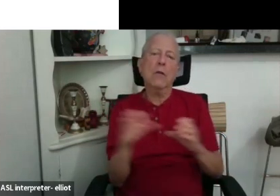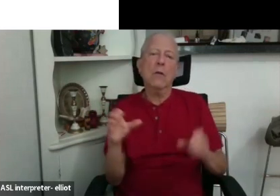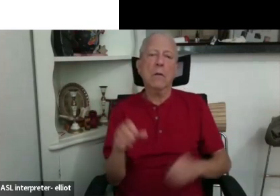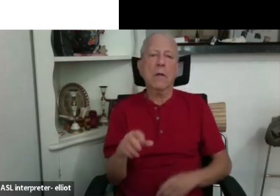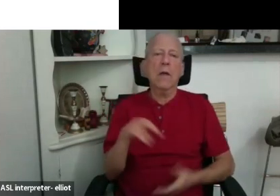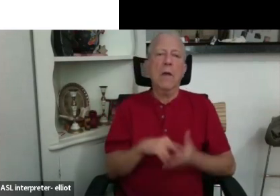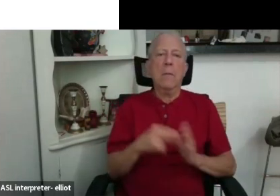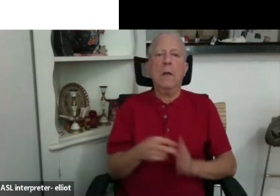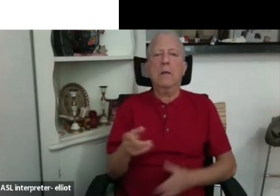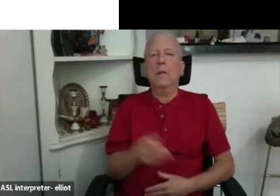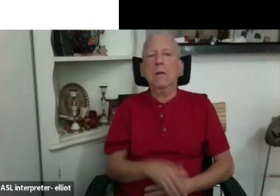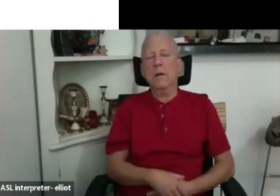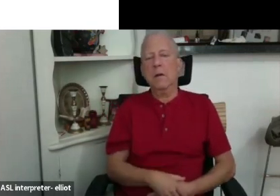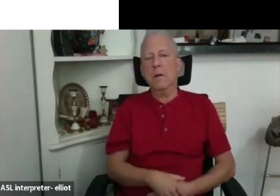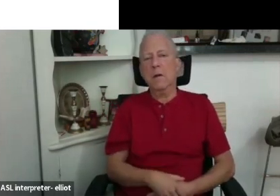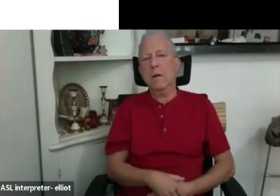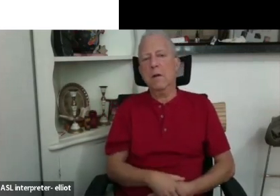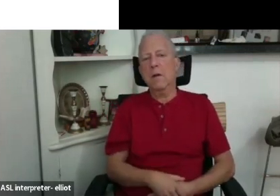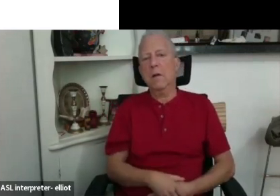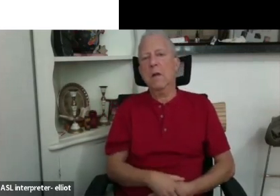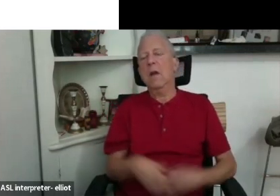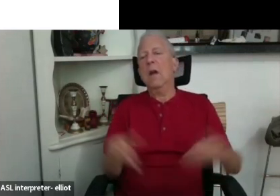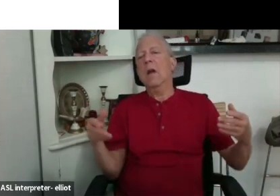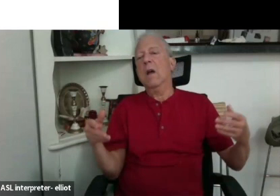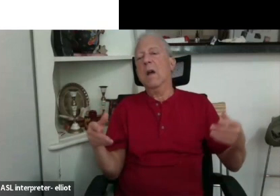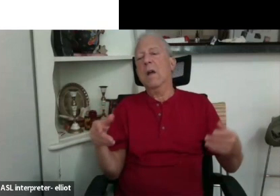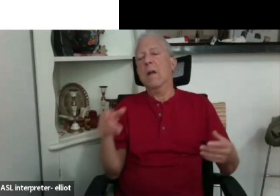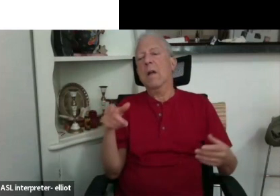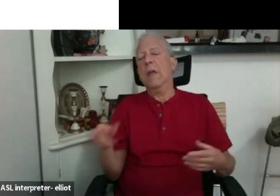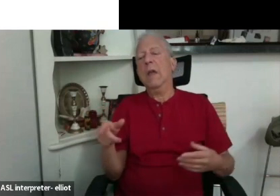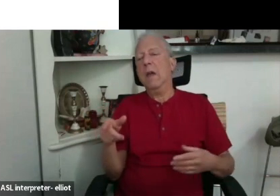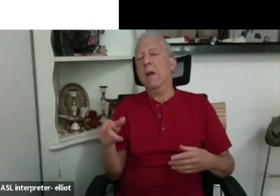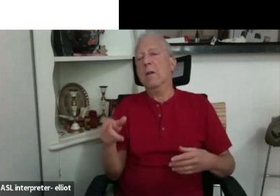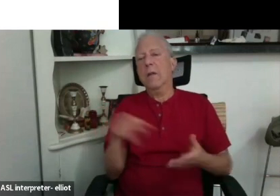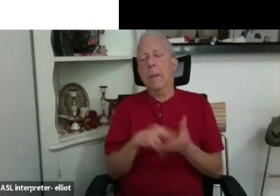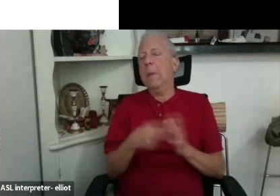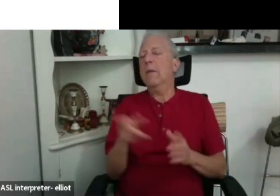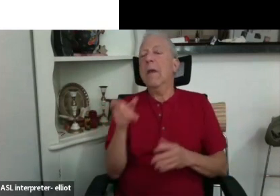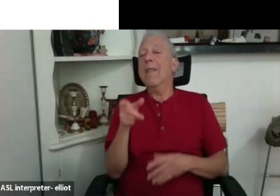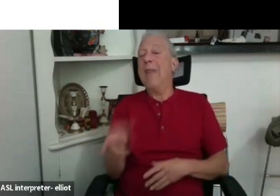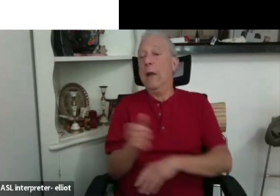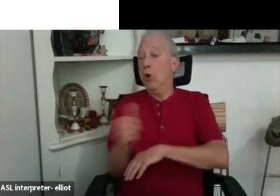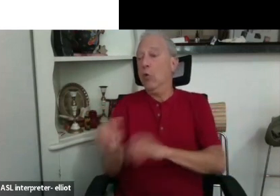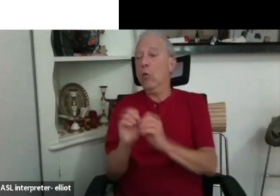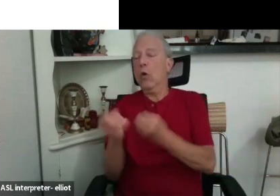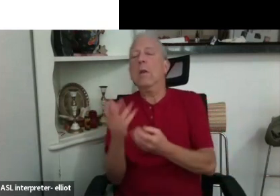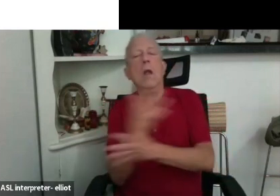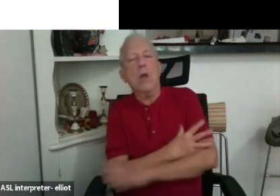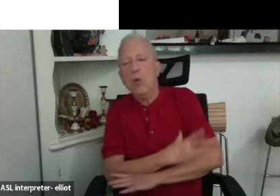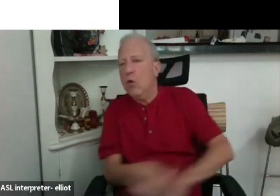writing that the accused organization will no longer provide any further support to